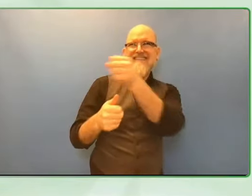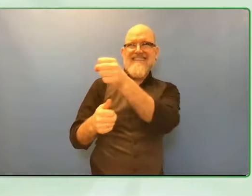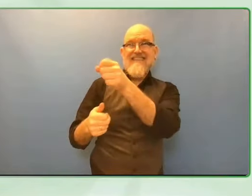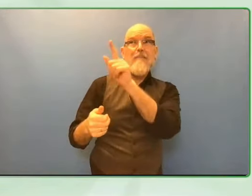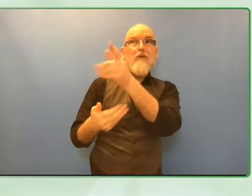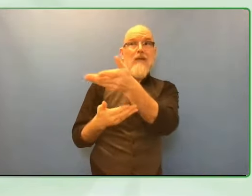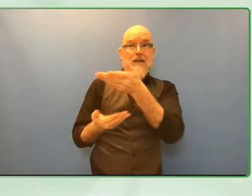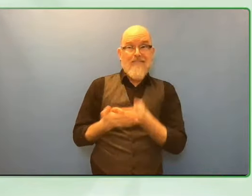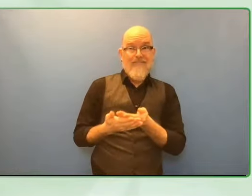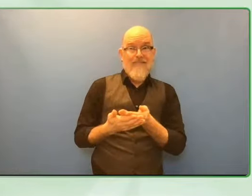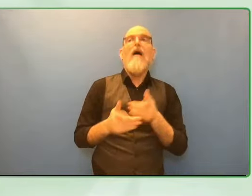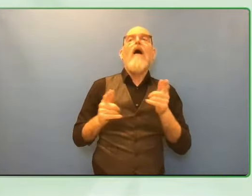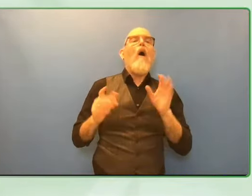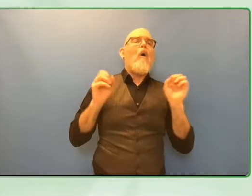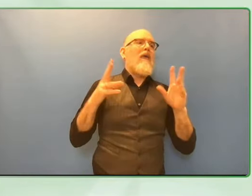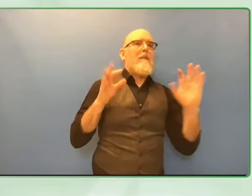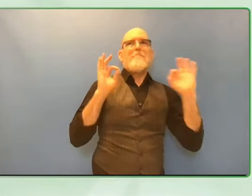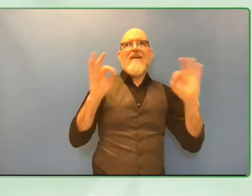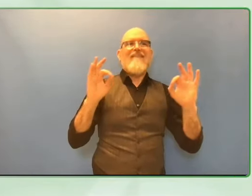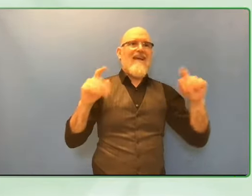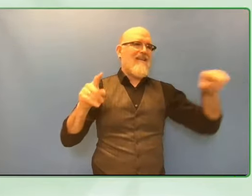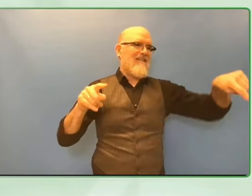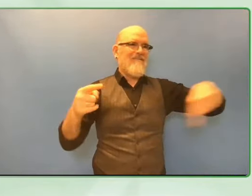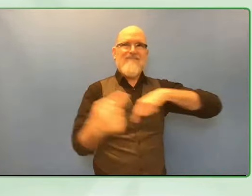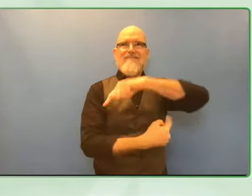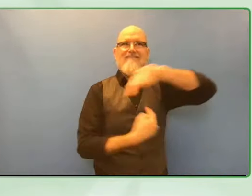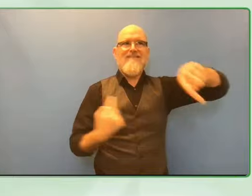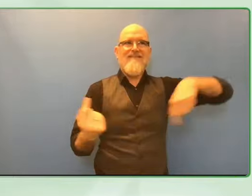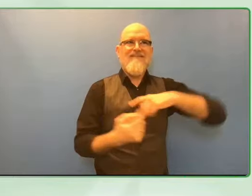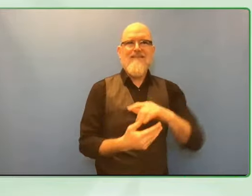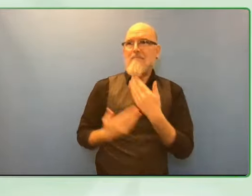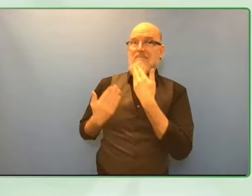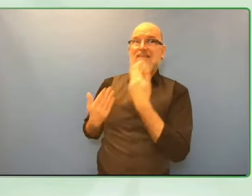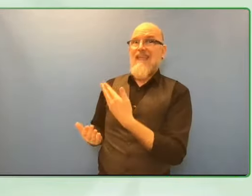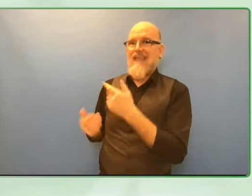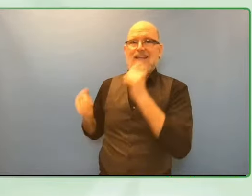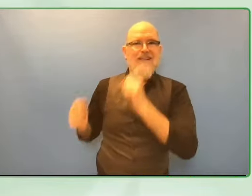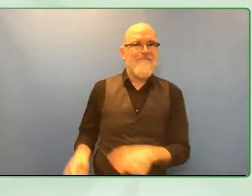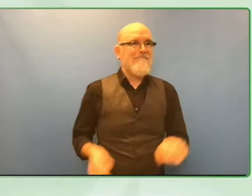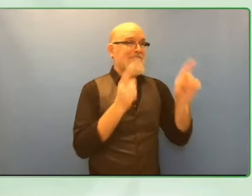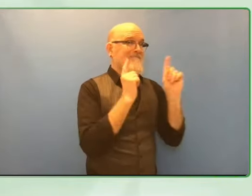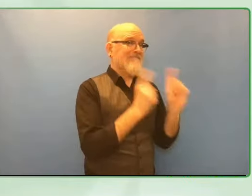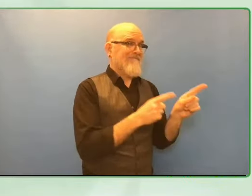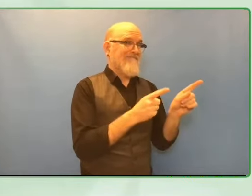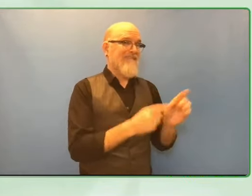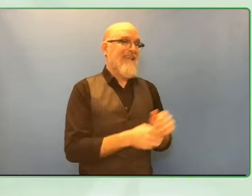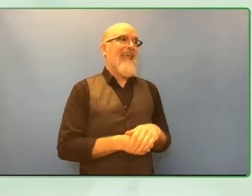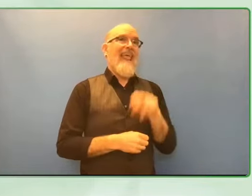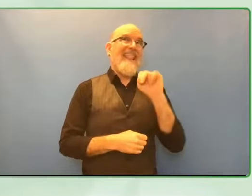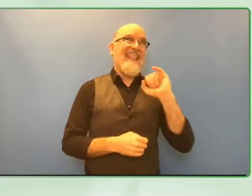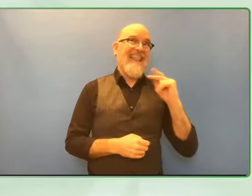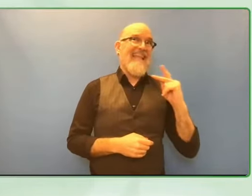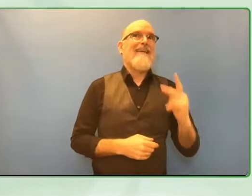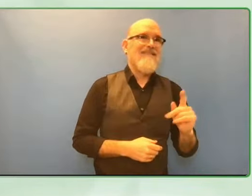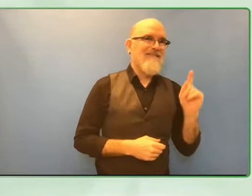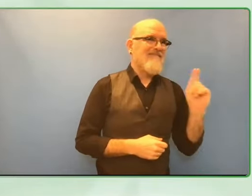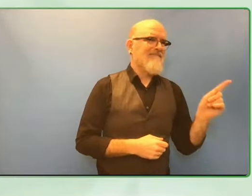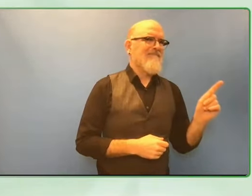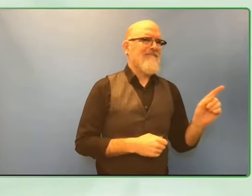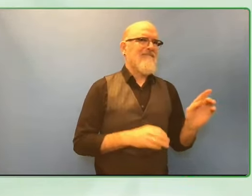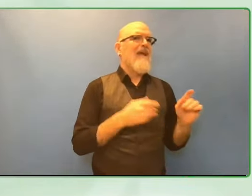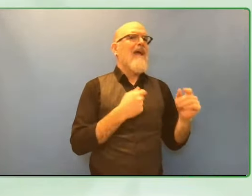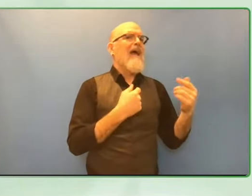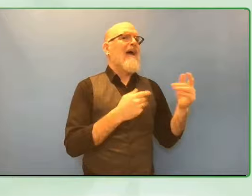Great, thank you. And I'm going to turn, Nick, to you. As you can hear, I'm a Brit. I don't know